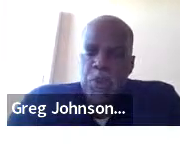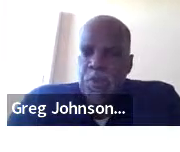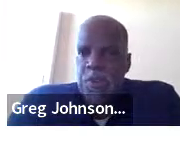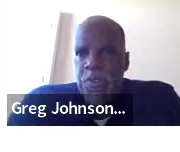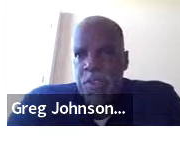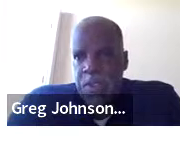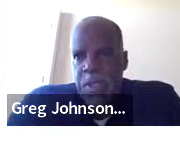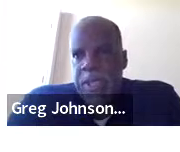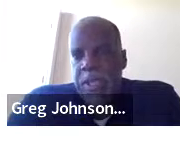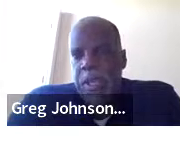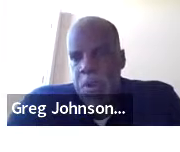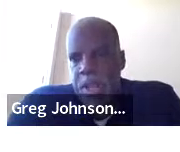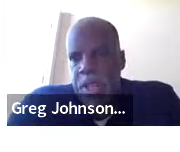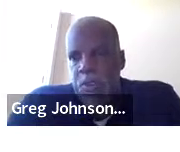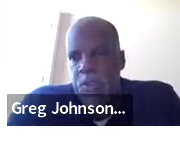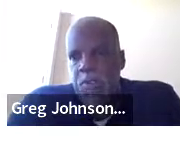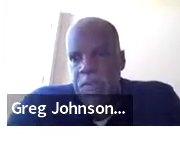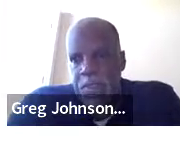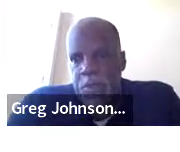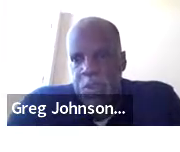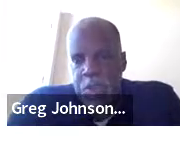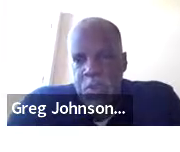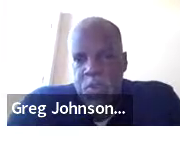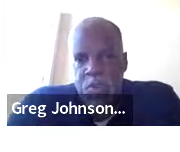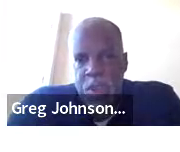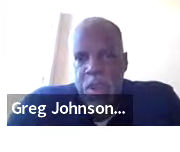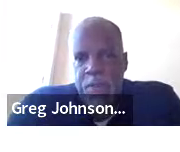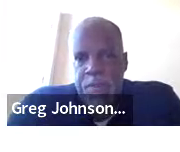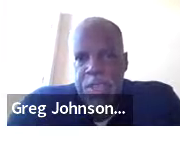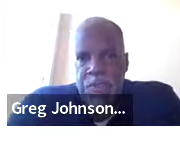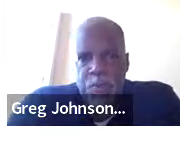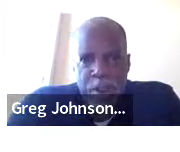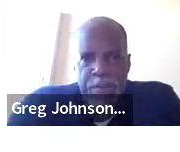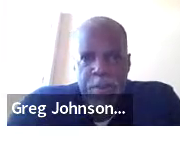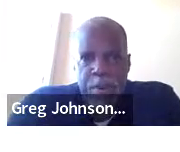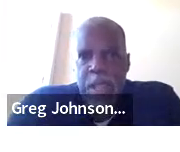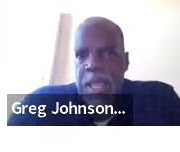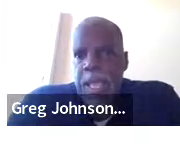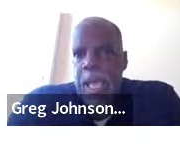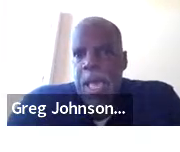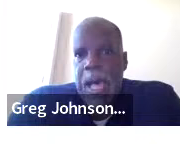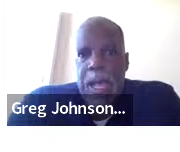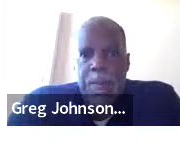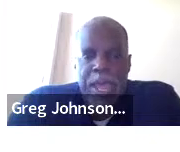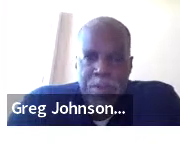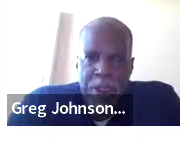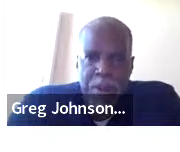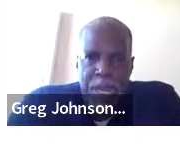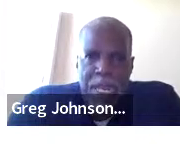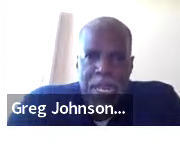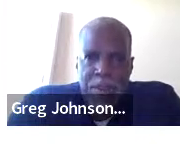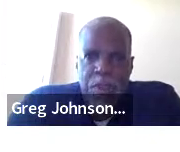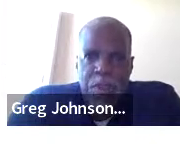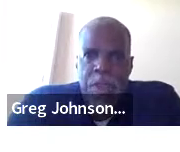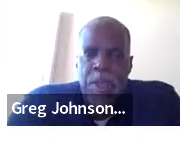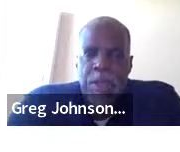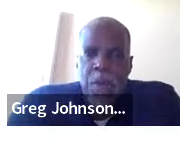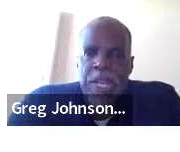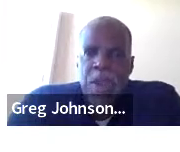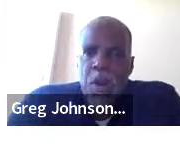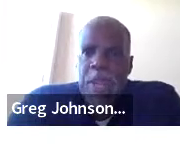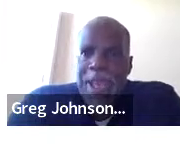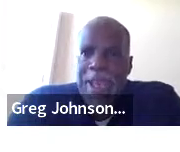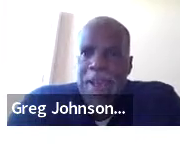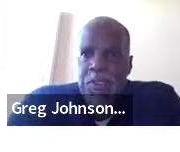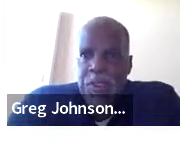the users, current users and future users of this river and their needs. Now,